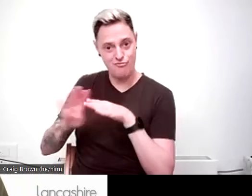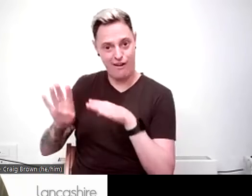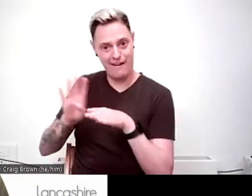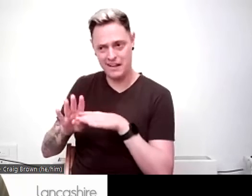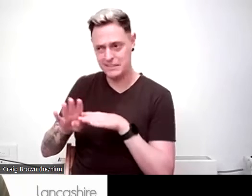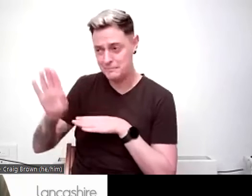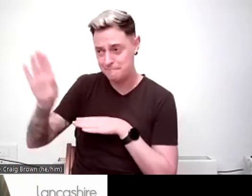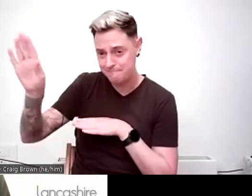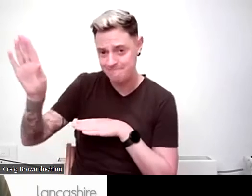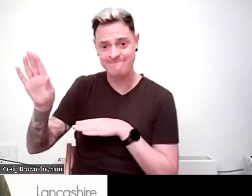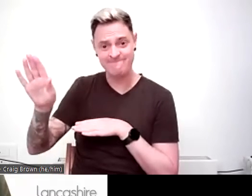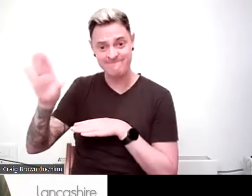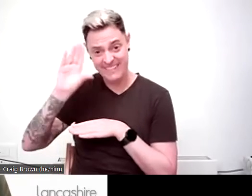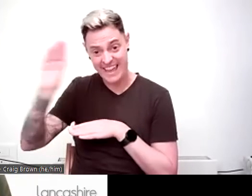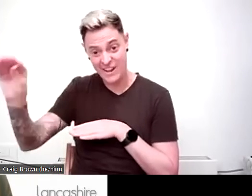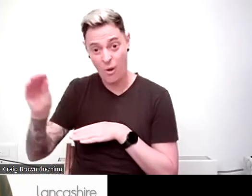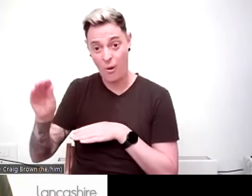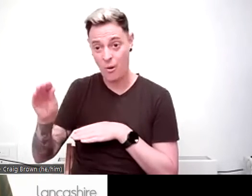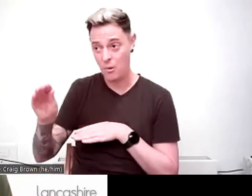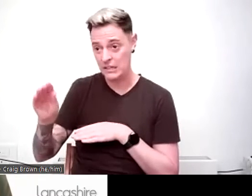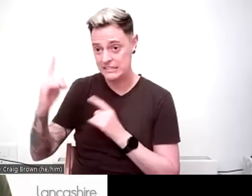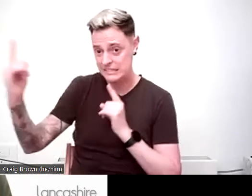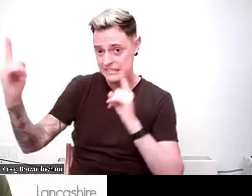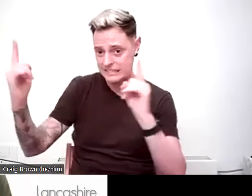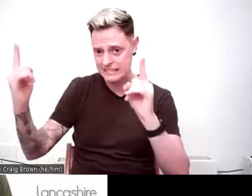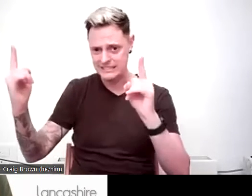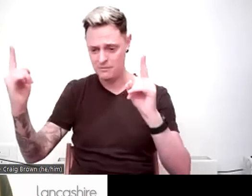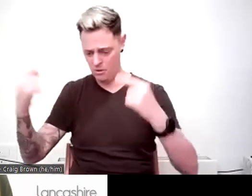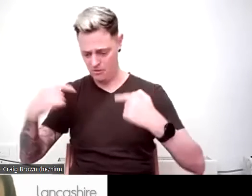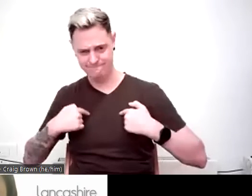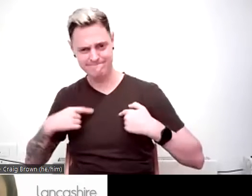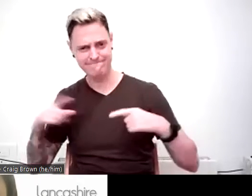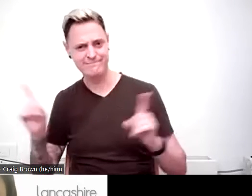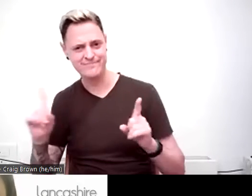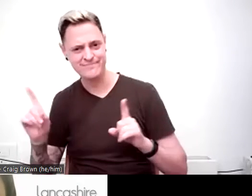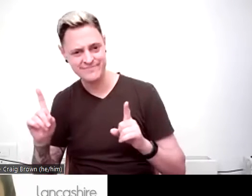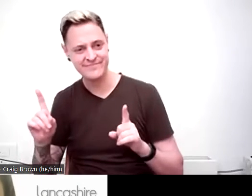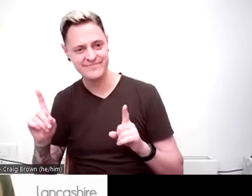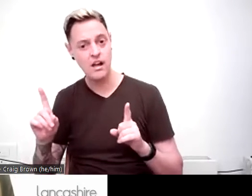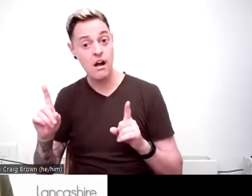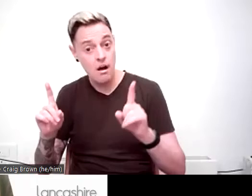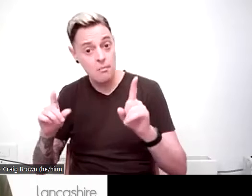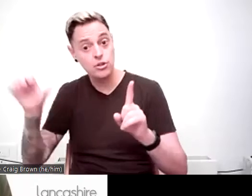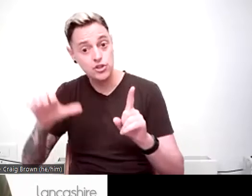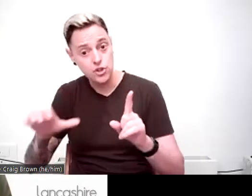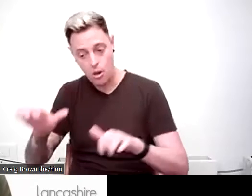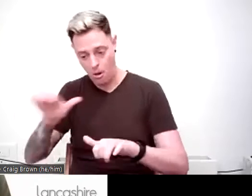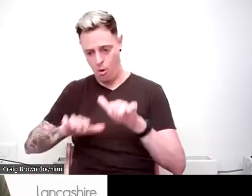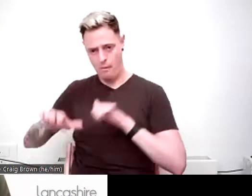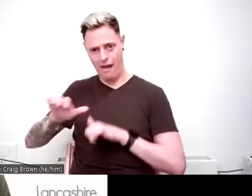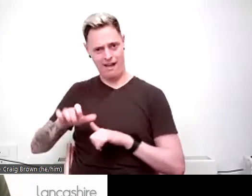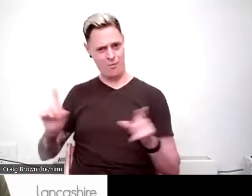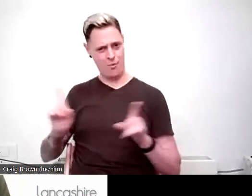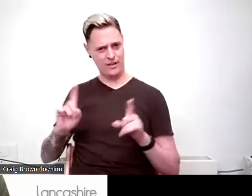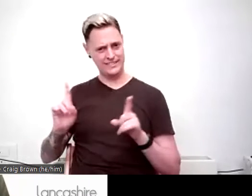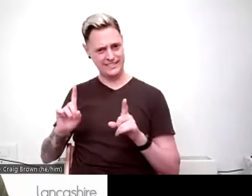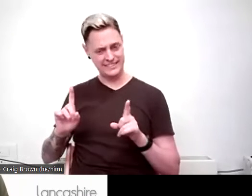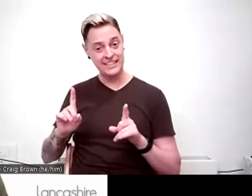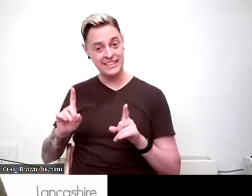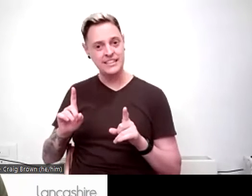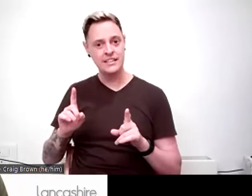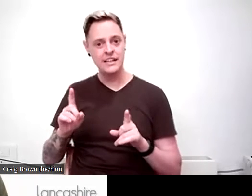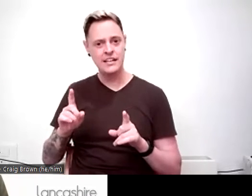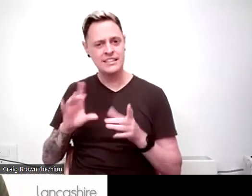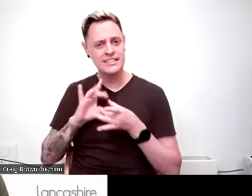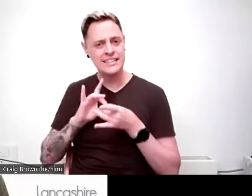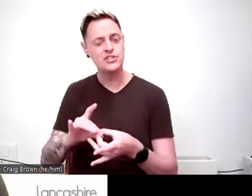put it out there and people thinking, well, what does that mean? Let's take it back to what it actually means. It's around the energies that